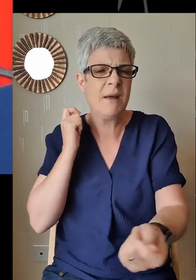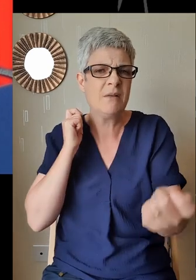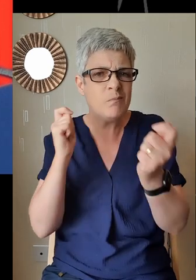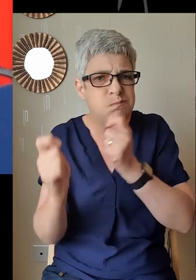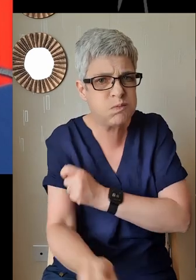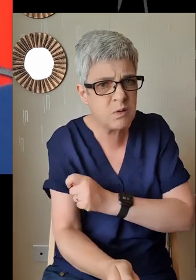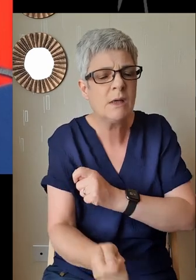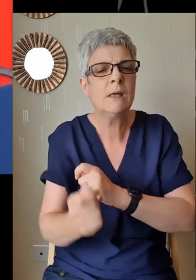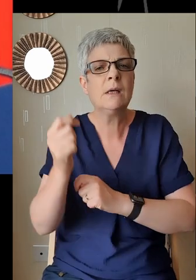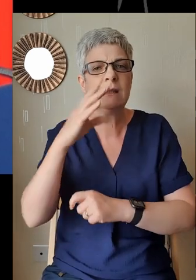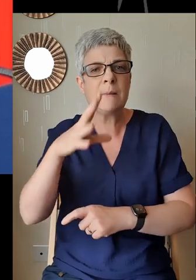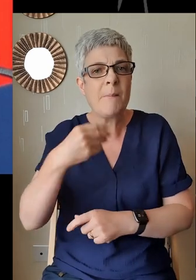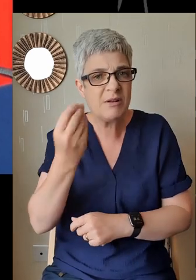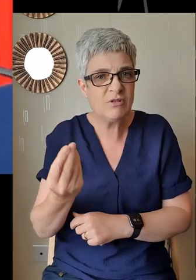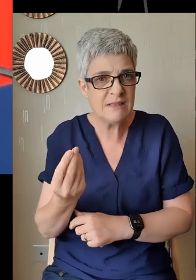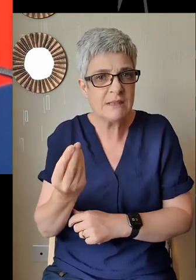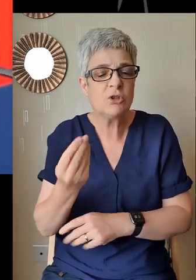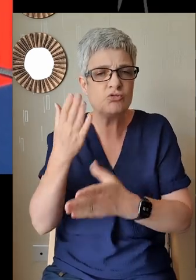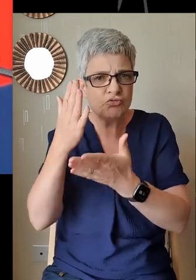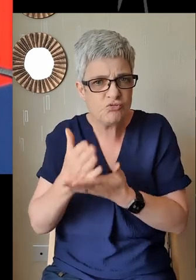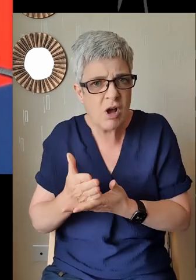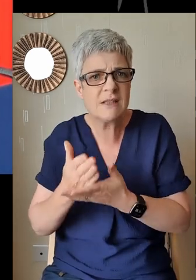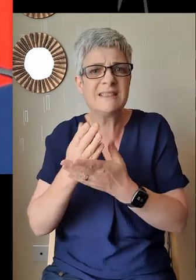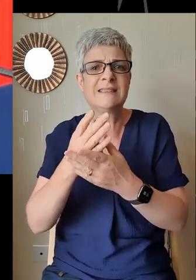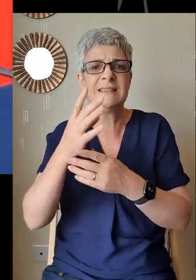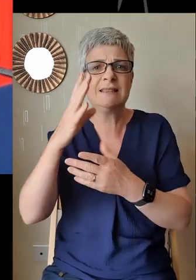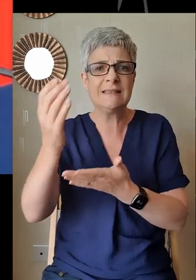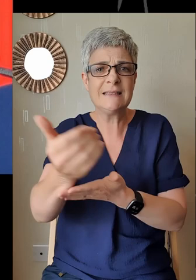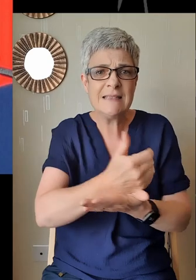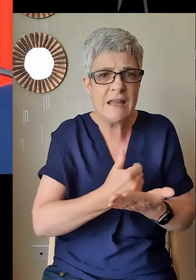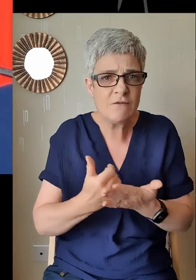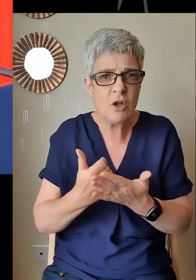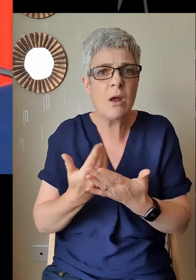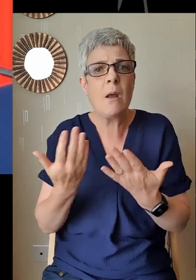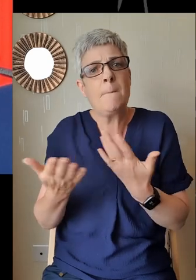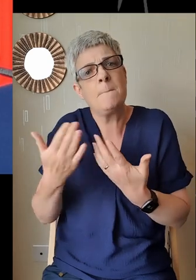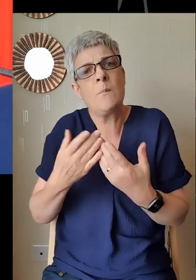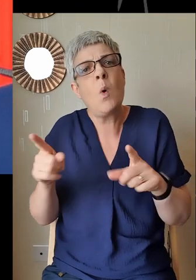God, to trust the Savior and become more like him.